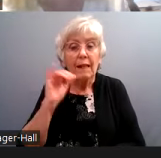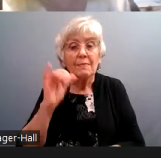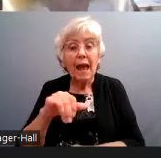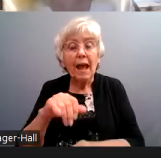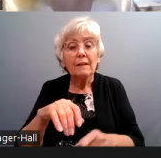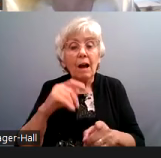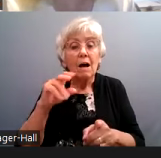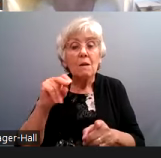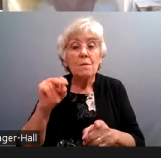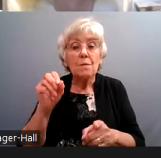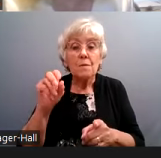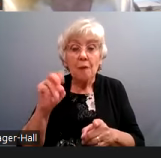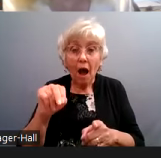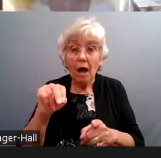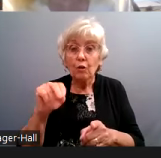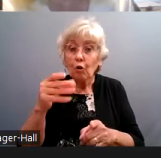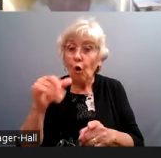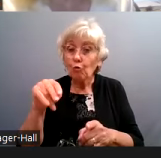good for disinfecting laundry?